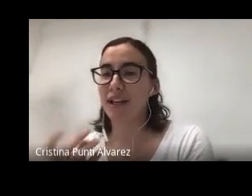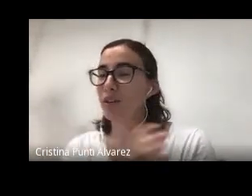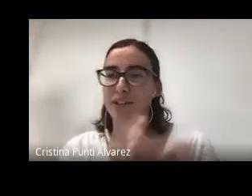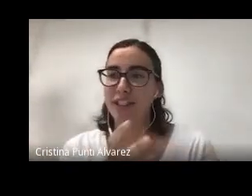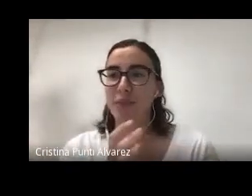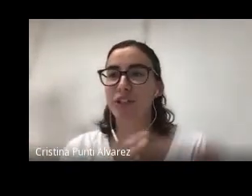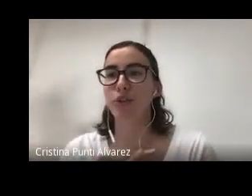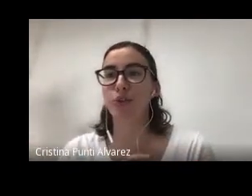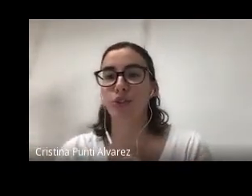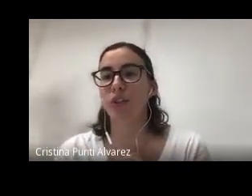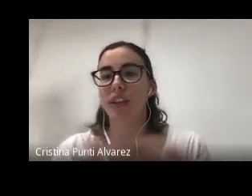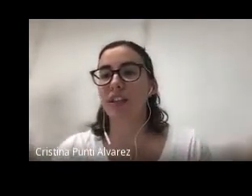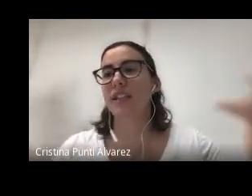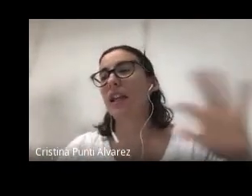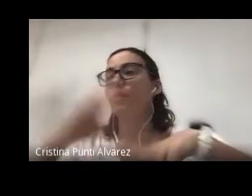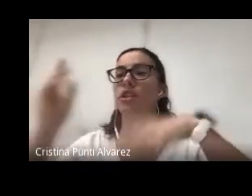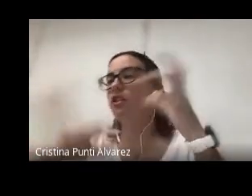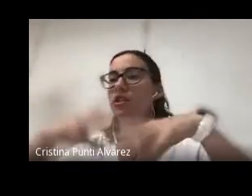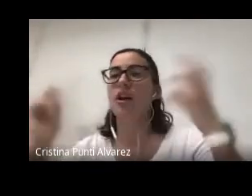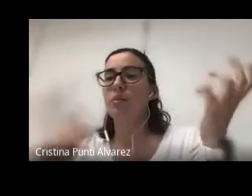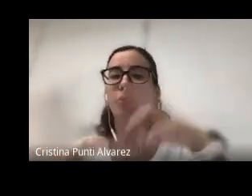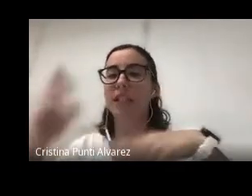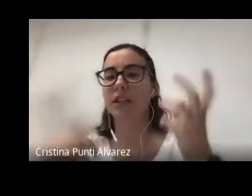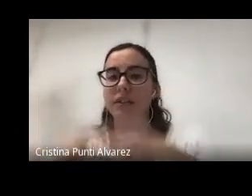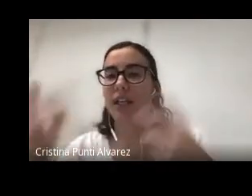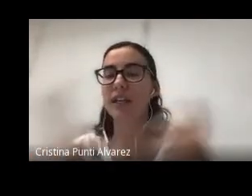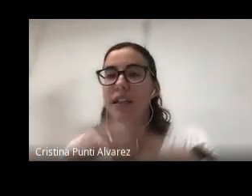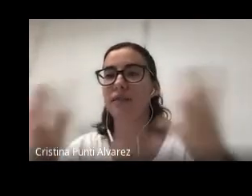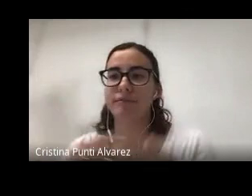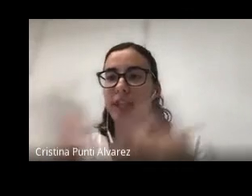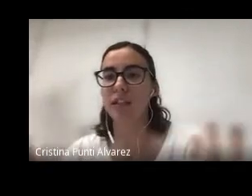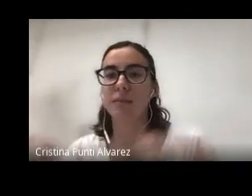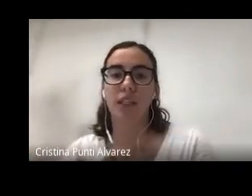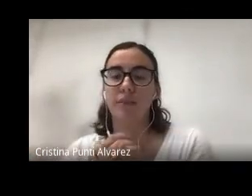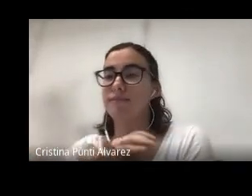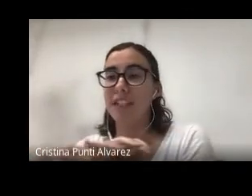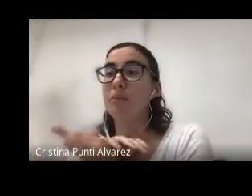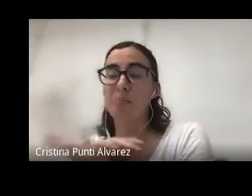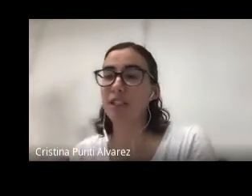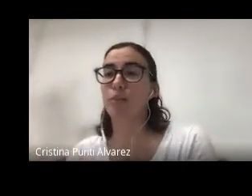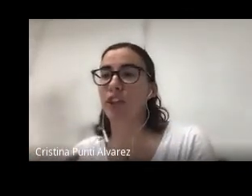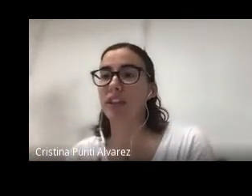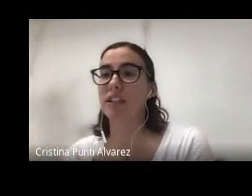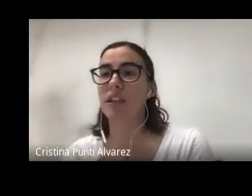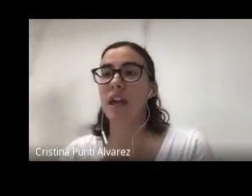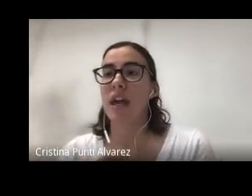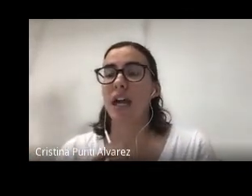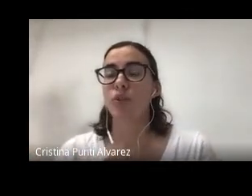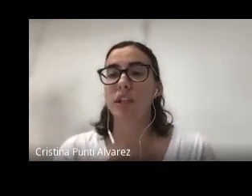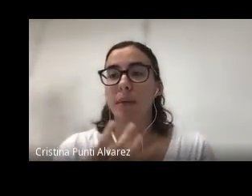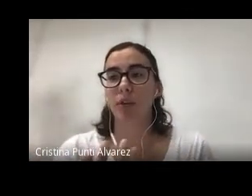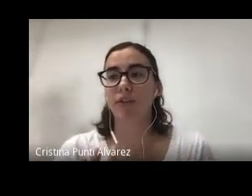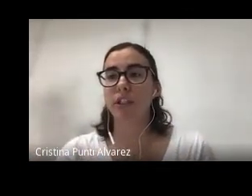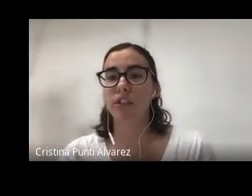me about 6 months ago, usually think that sign language is just moving the hands and that's it, but it's much more than this.